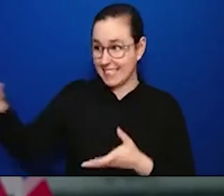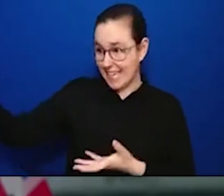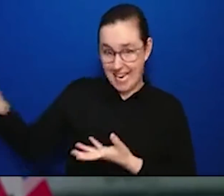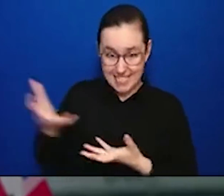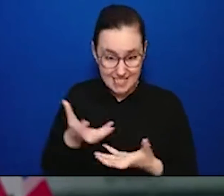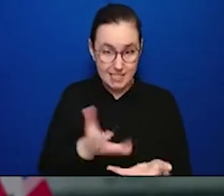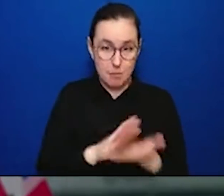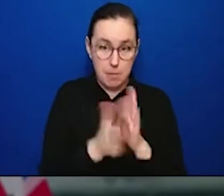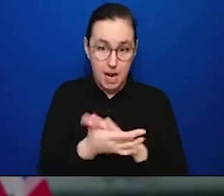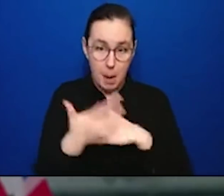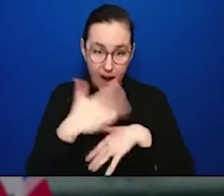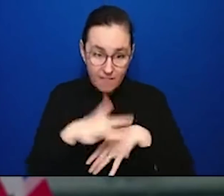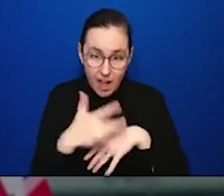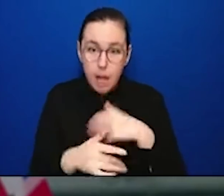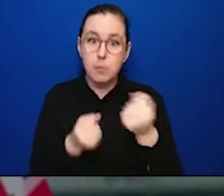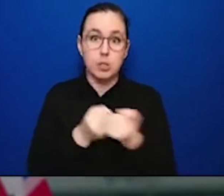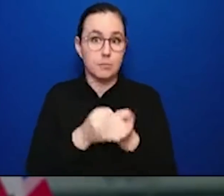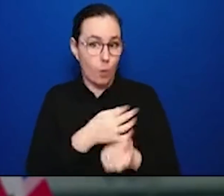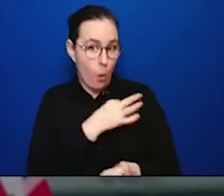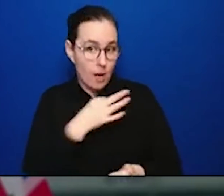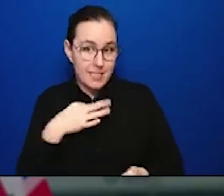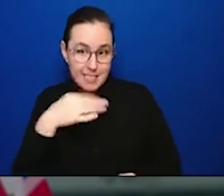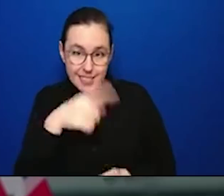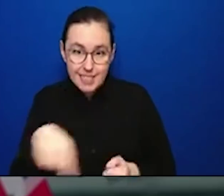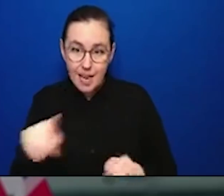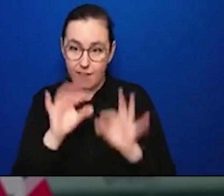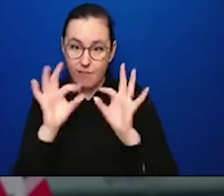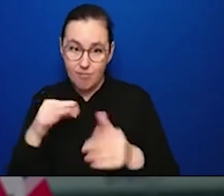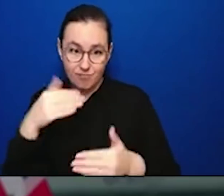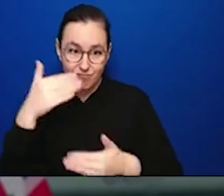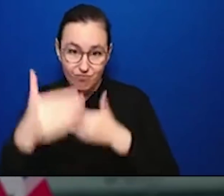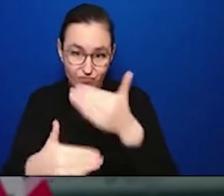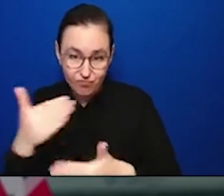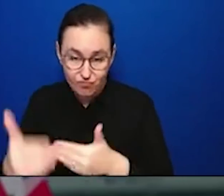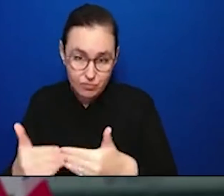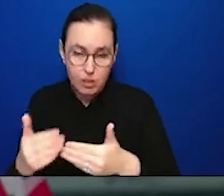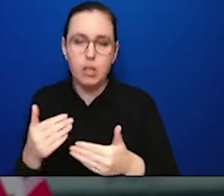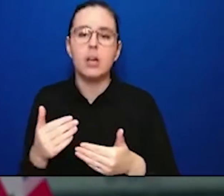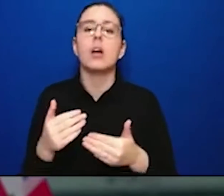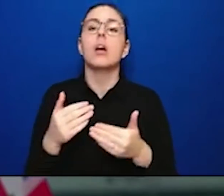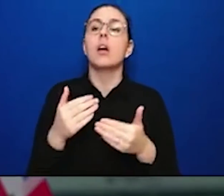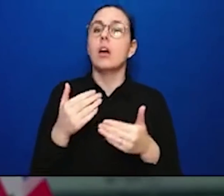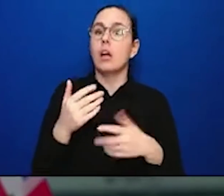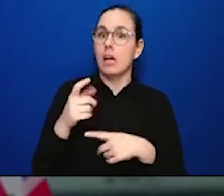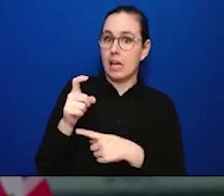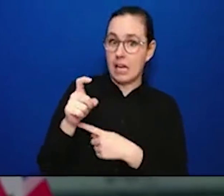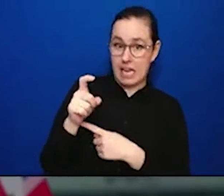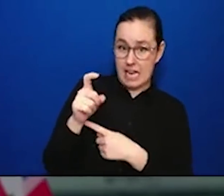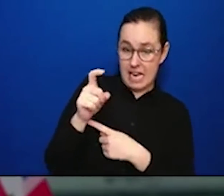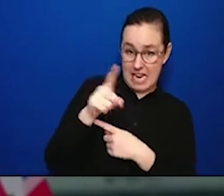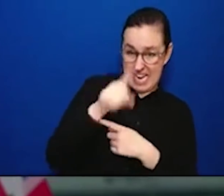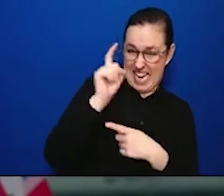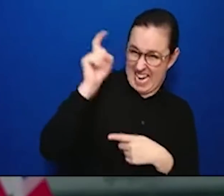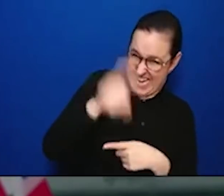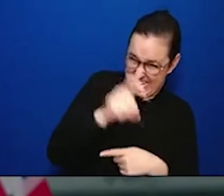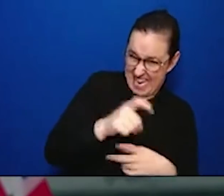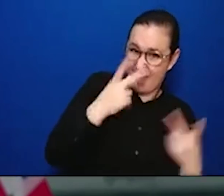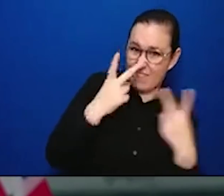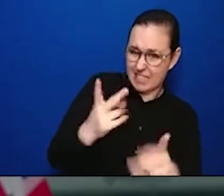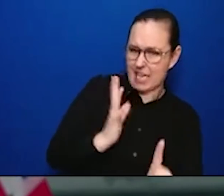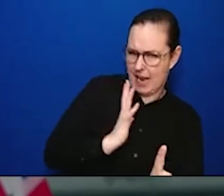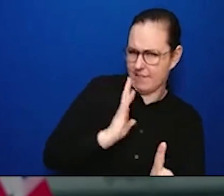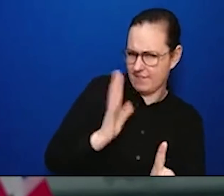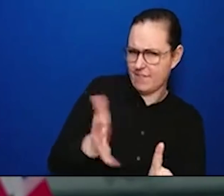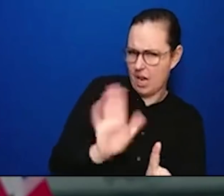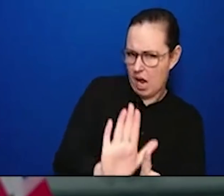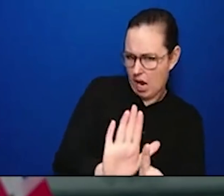to one designated social visitor per resident in addition to essential visitors. I know, and we know,